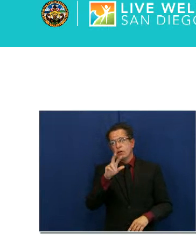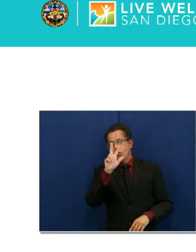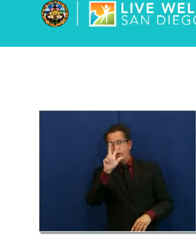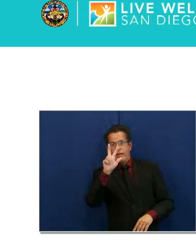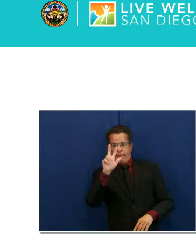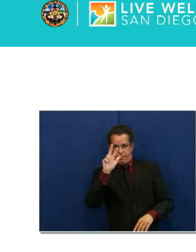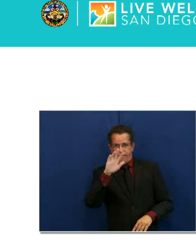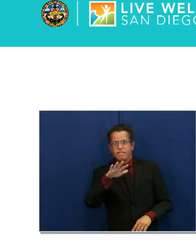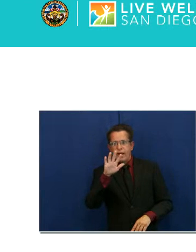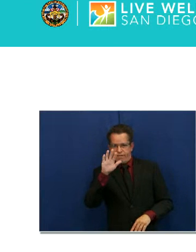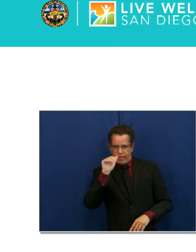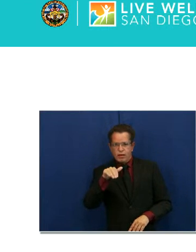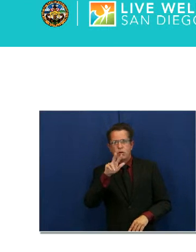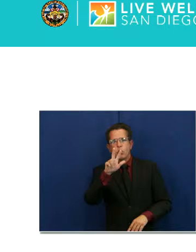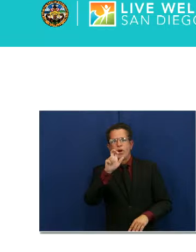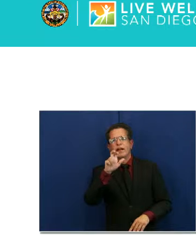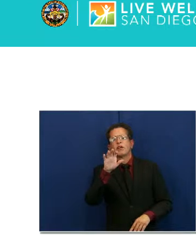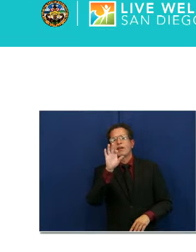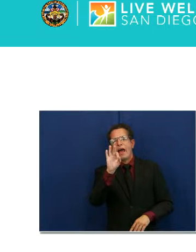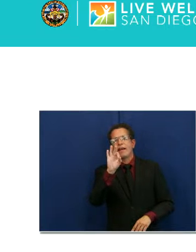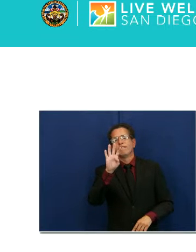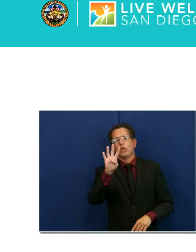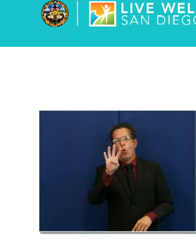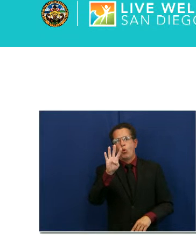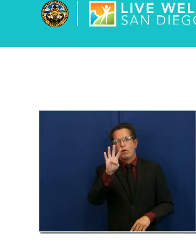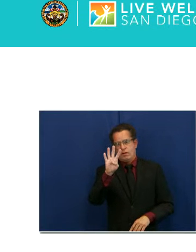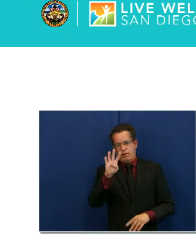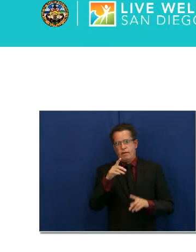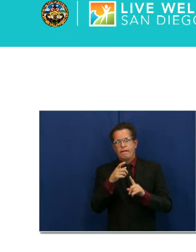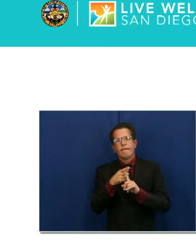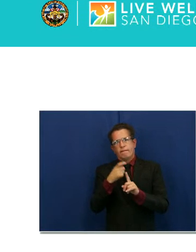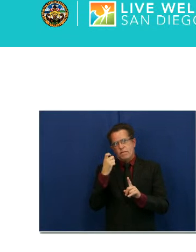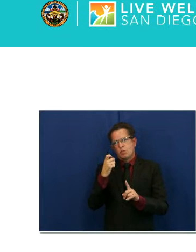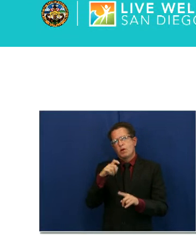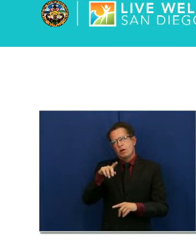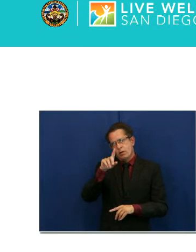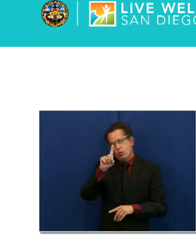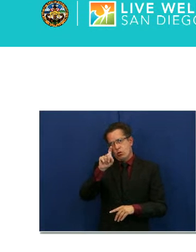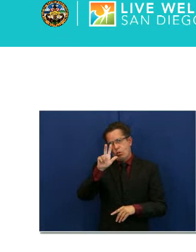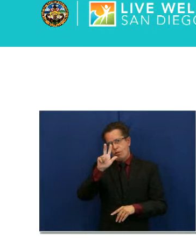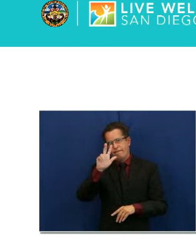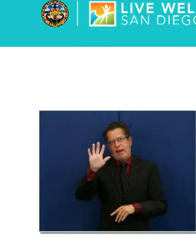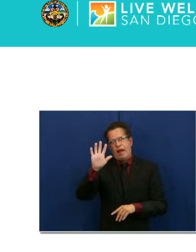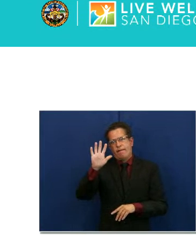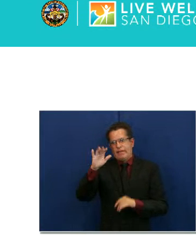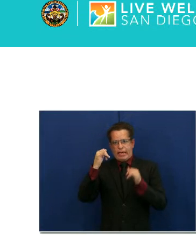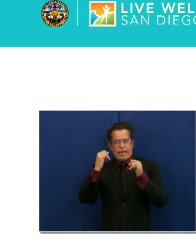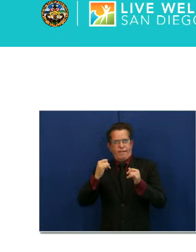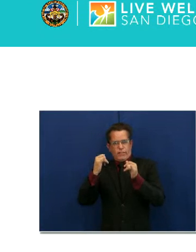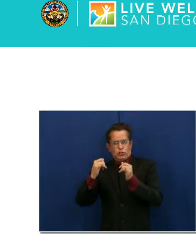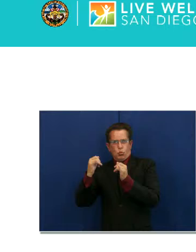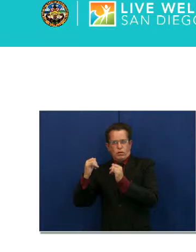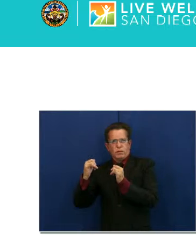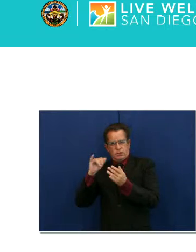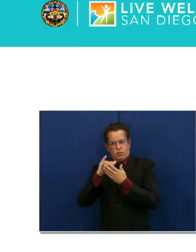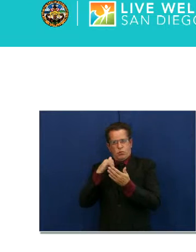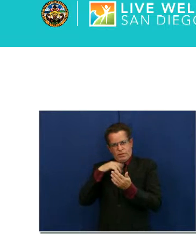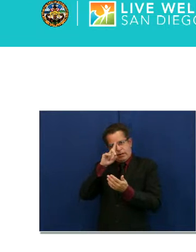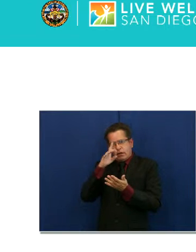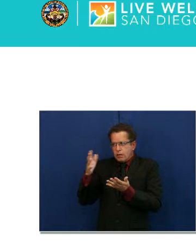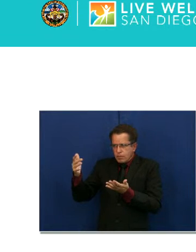59,394 of the approximate total of 135 individuals, and this is data as of